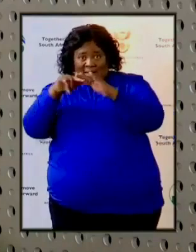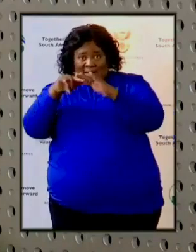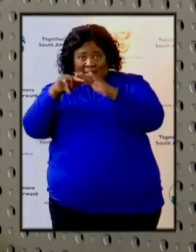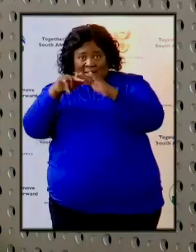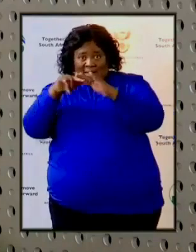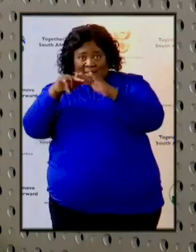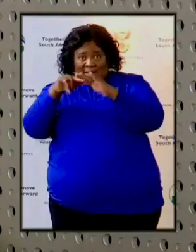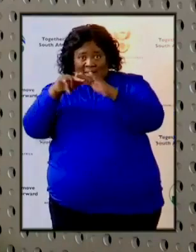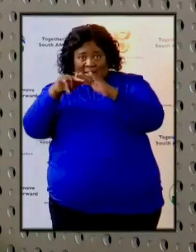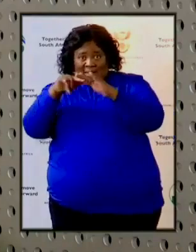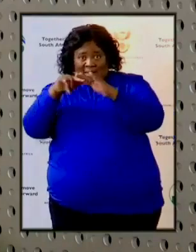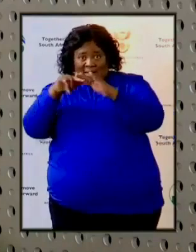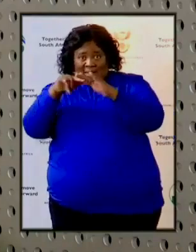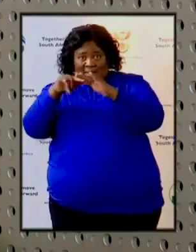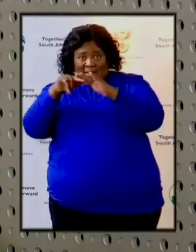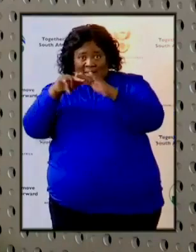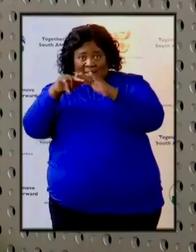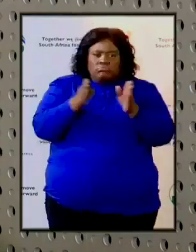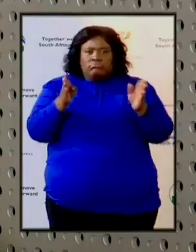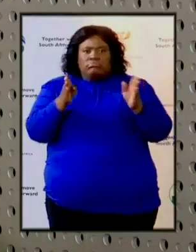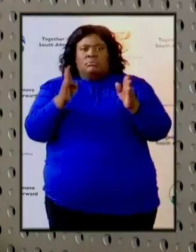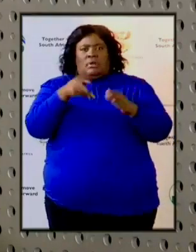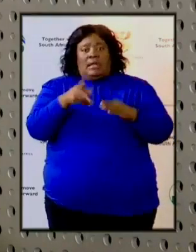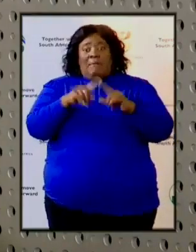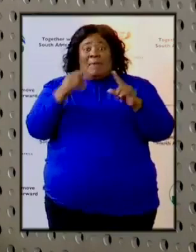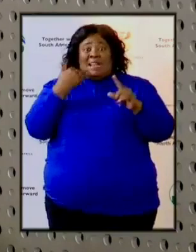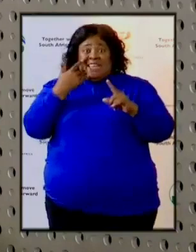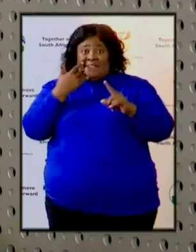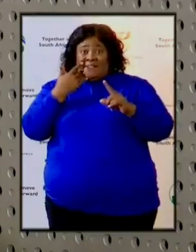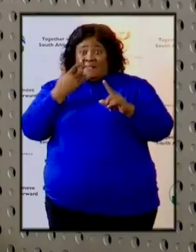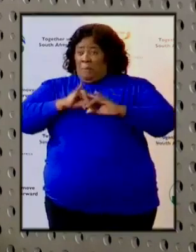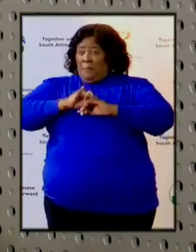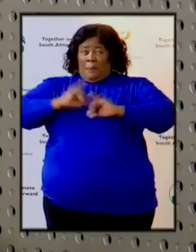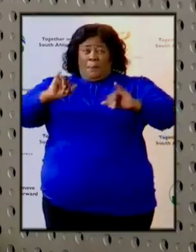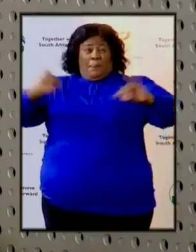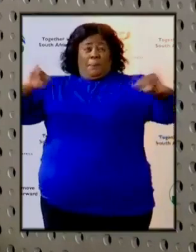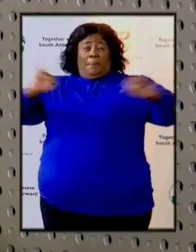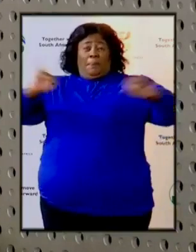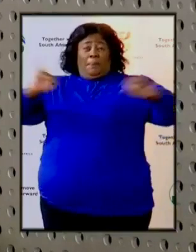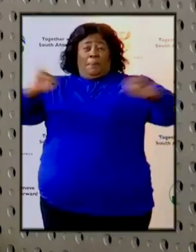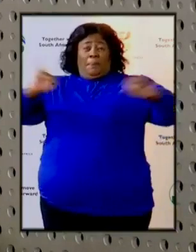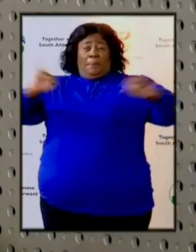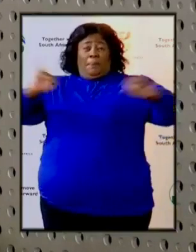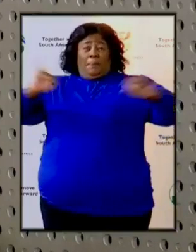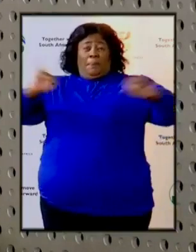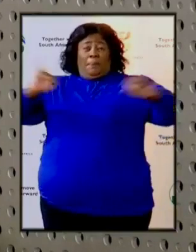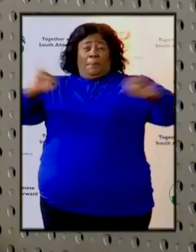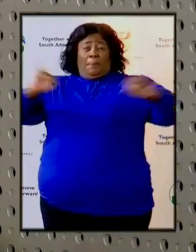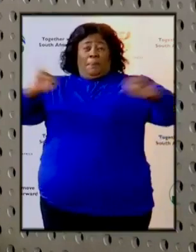suvule. Kodwa malibhebhetheka siyavala. Sibuyela ku 5. So sithemba